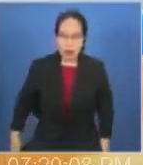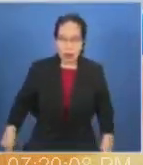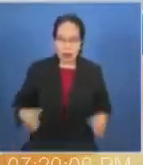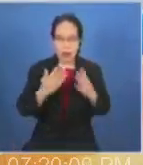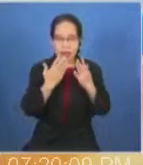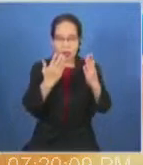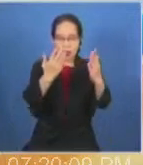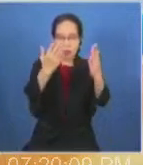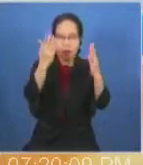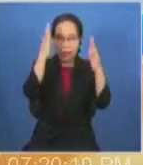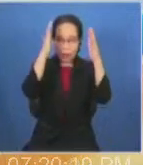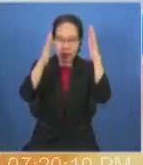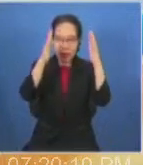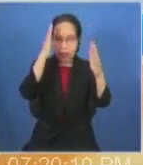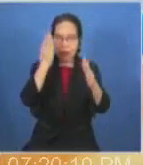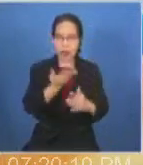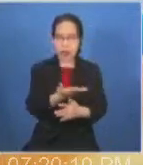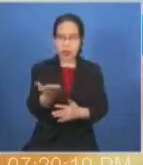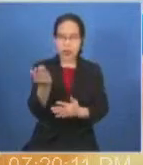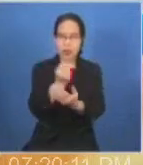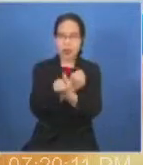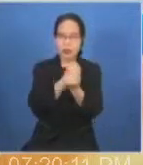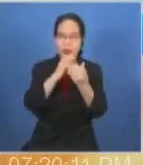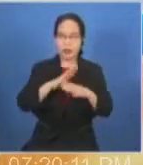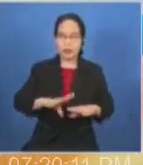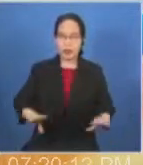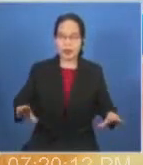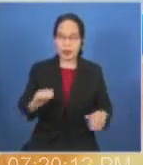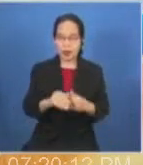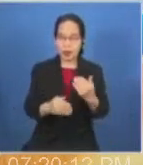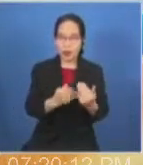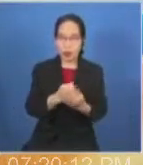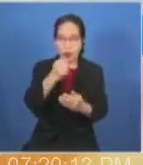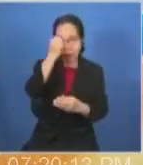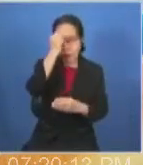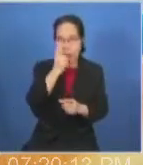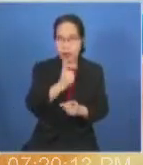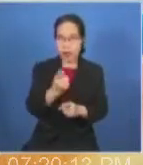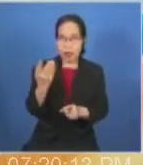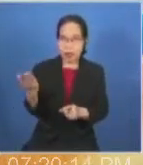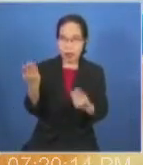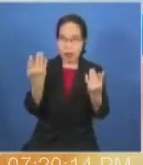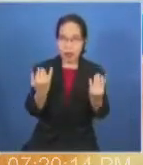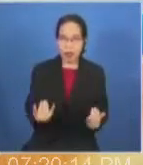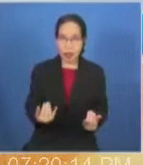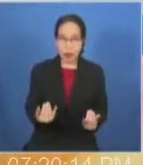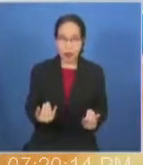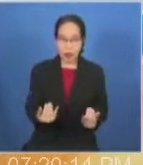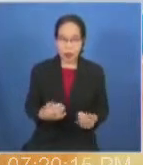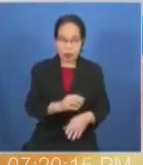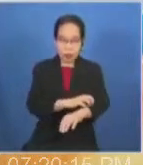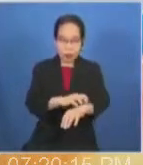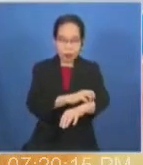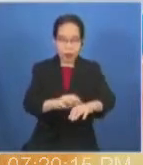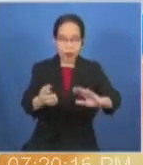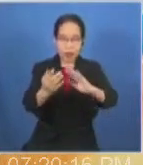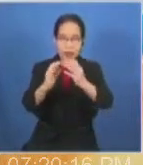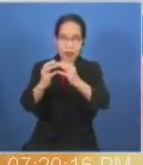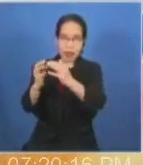Thank you so much, and greetings of love and peace to all our brethren who are with